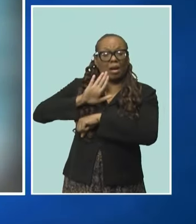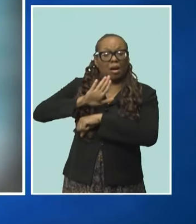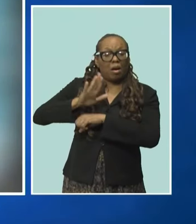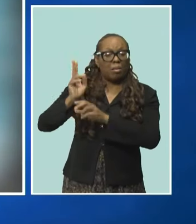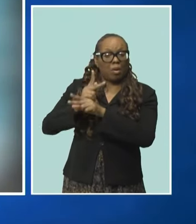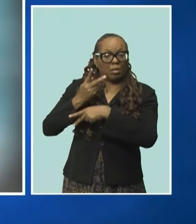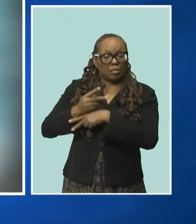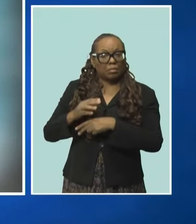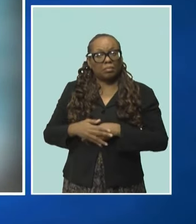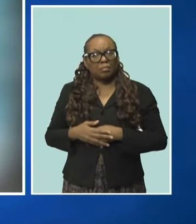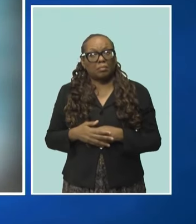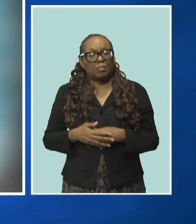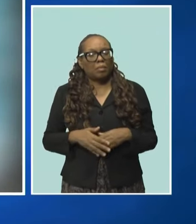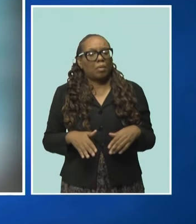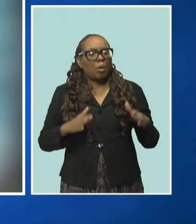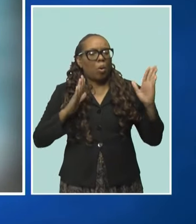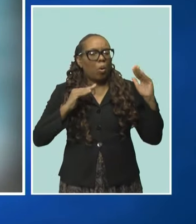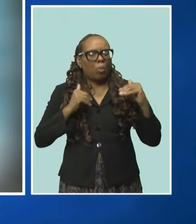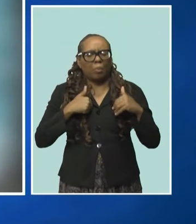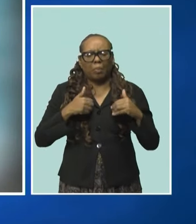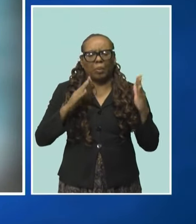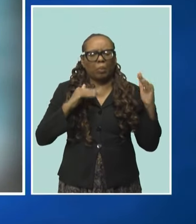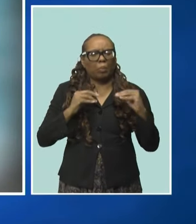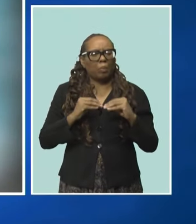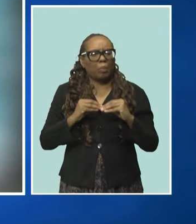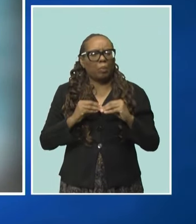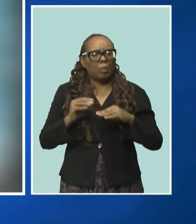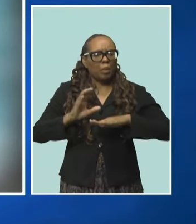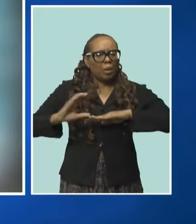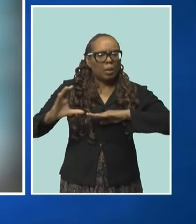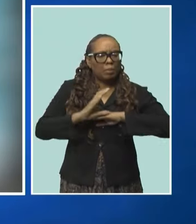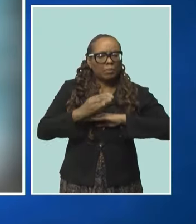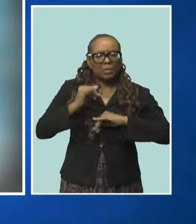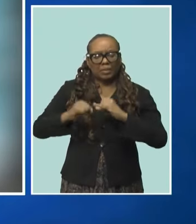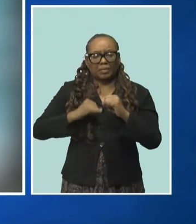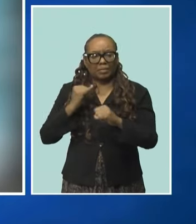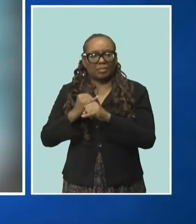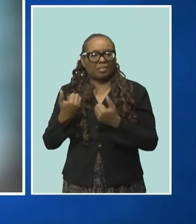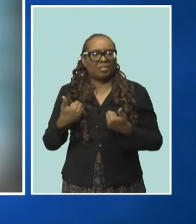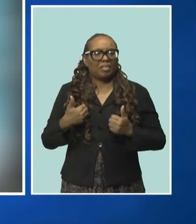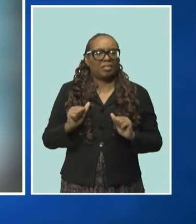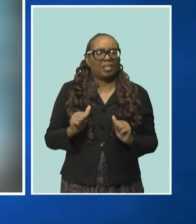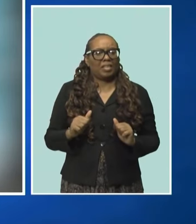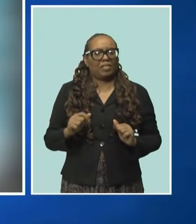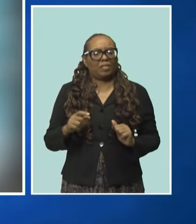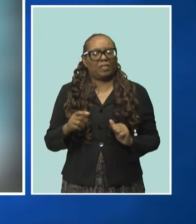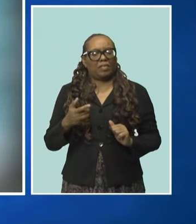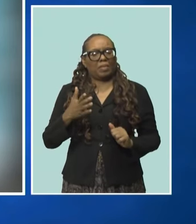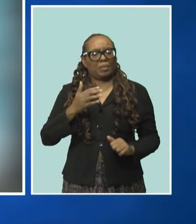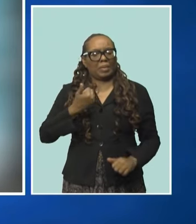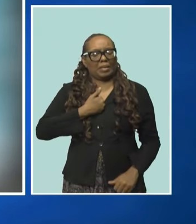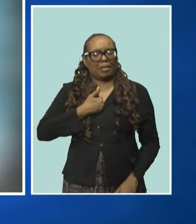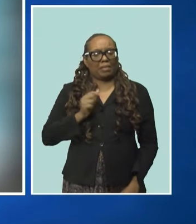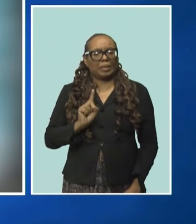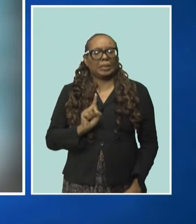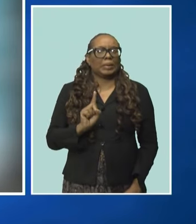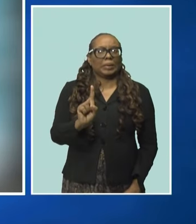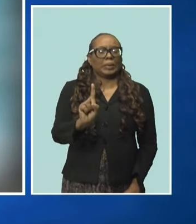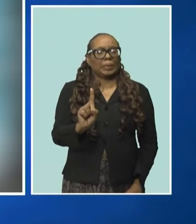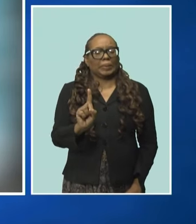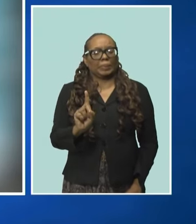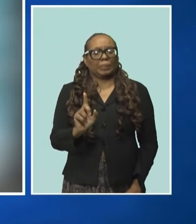to grow more into the regional and international markets, trying to get myself out there some more. Right